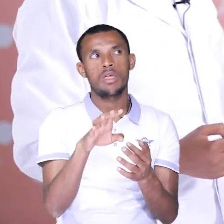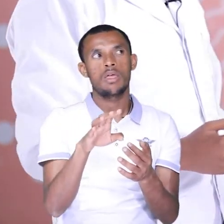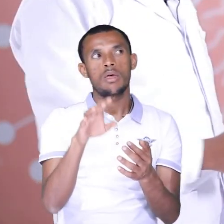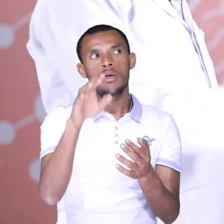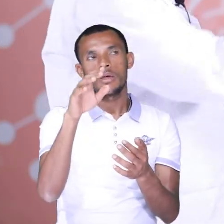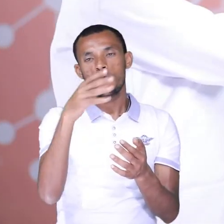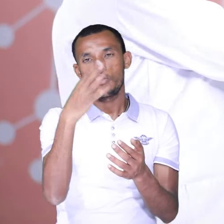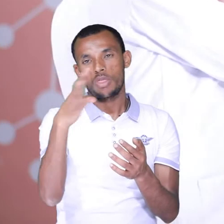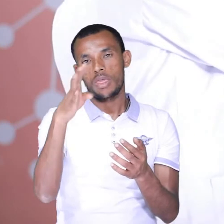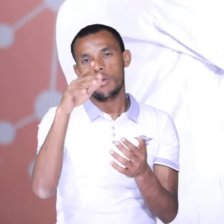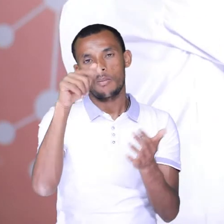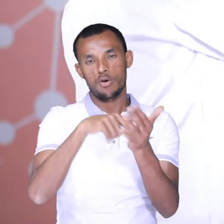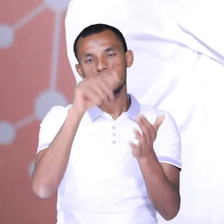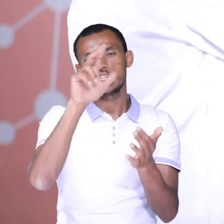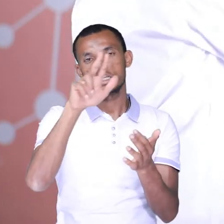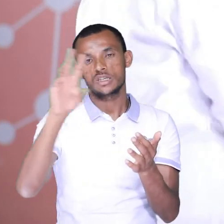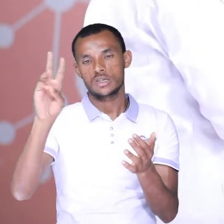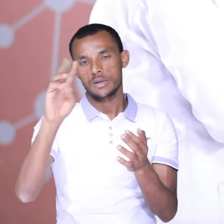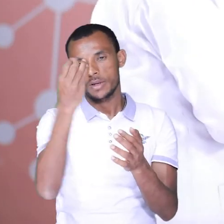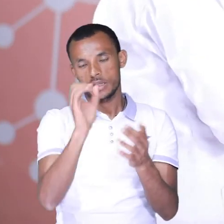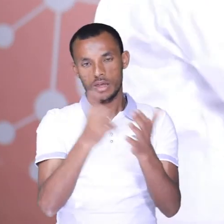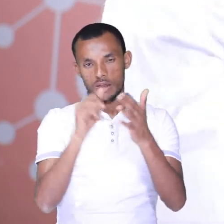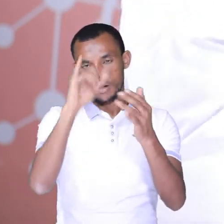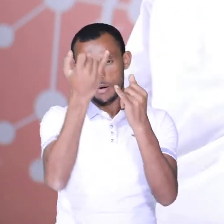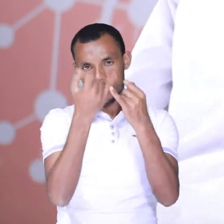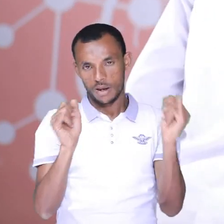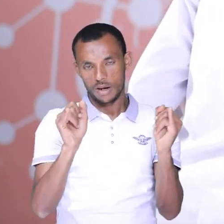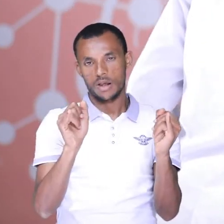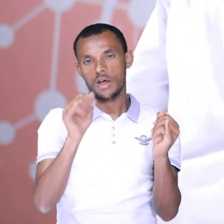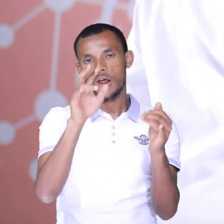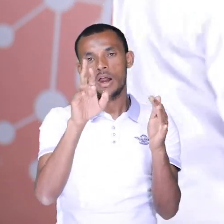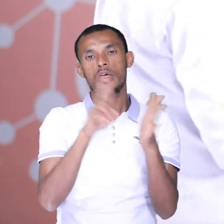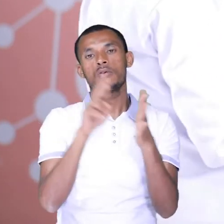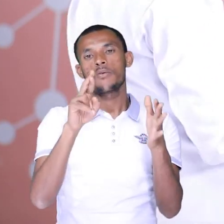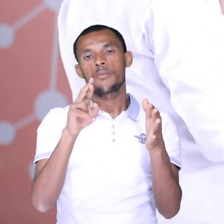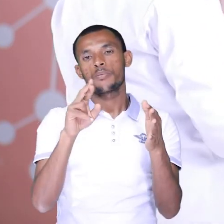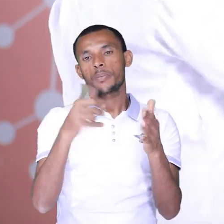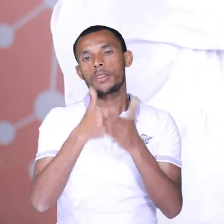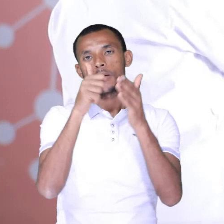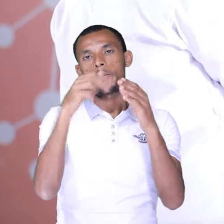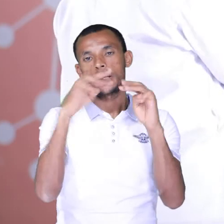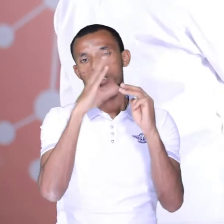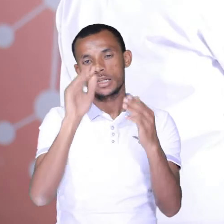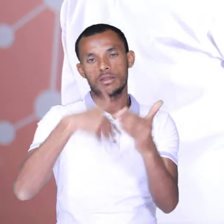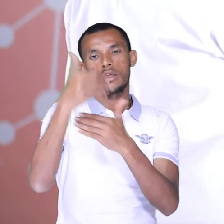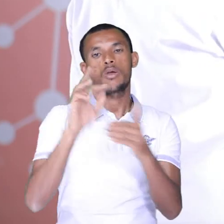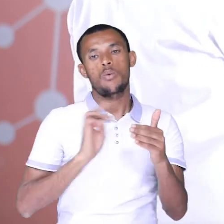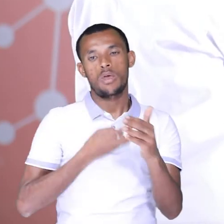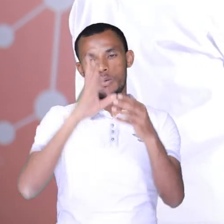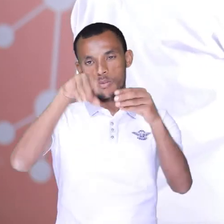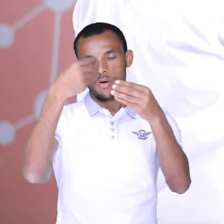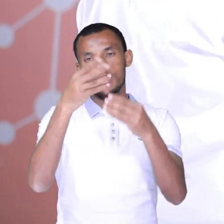14.36%. We divide by its relative atomic mass and its relative atomic mass. Then we are provided